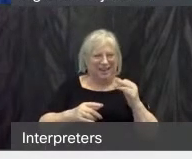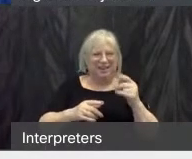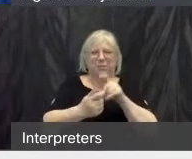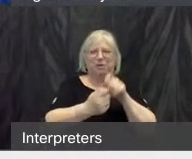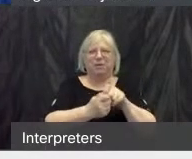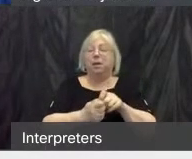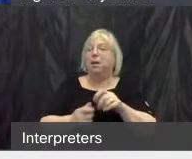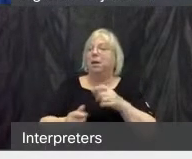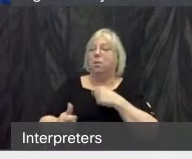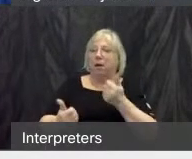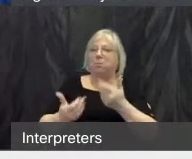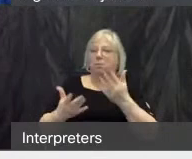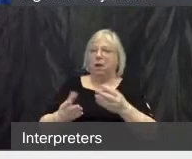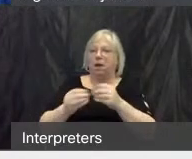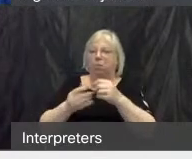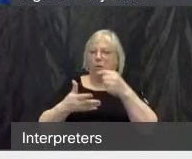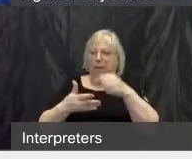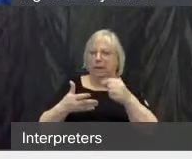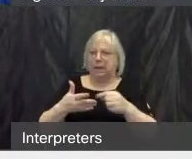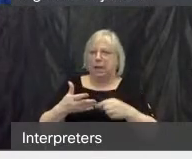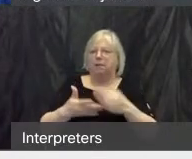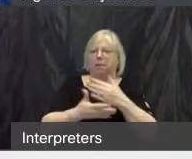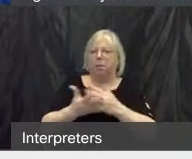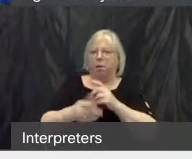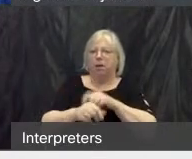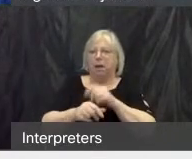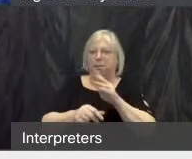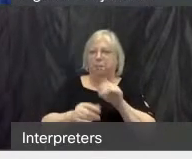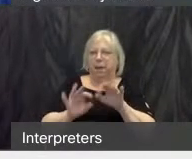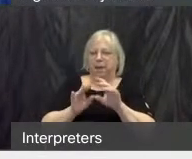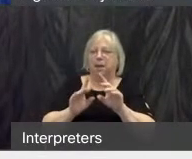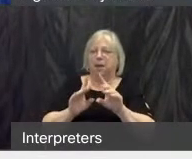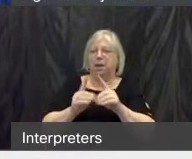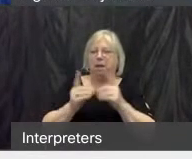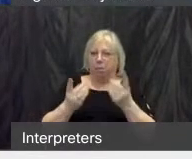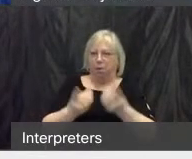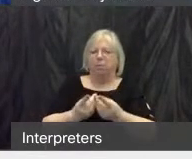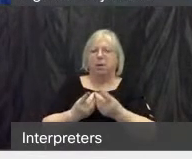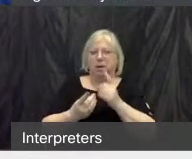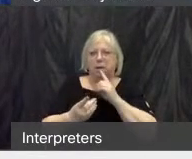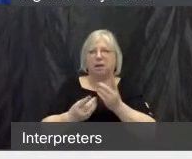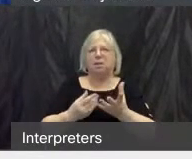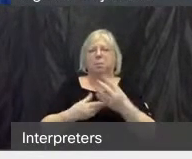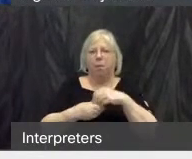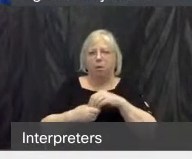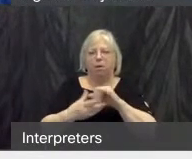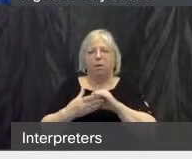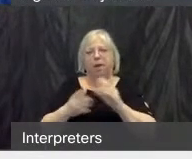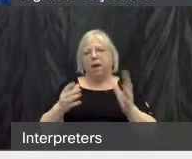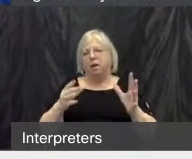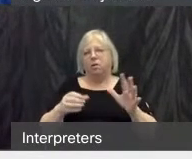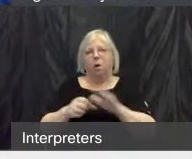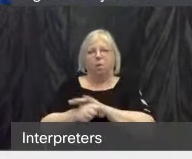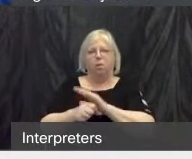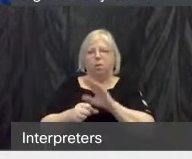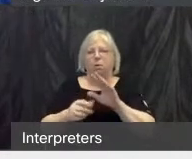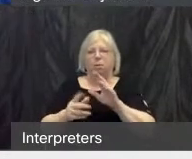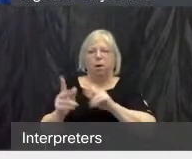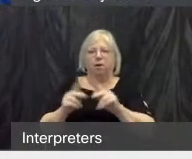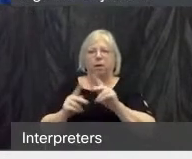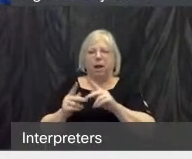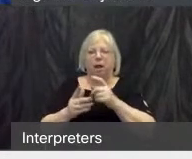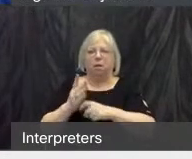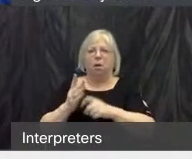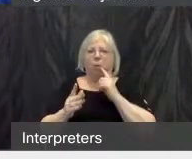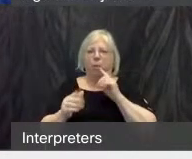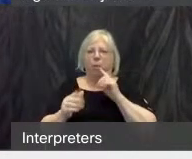All right, we can provide a detail of the part-time by department. It is part of that total personnel, but we will provide the portion